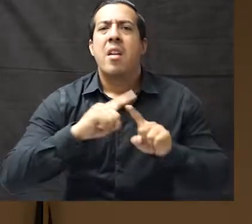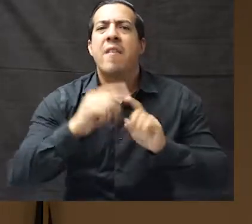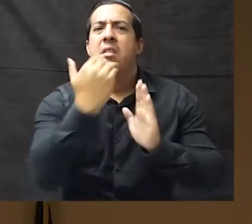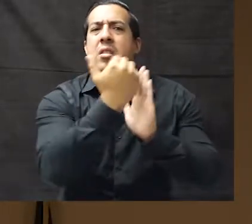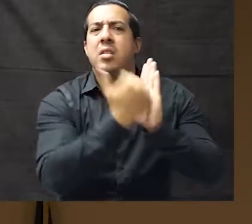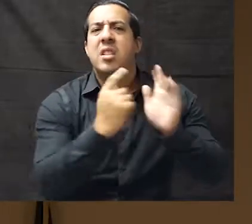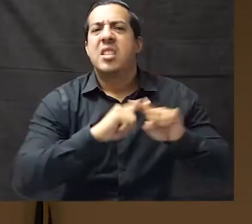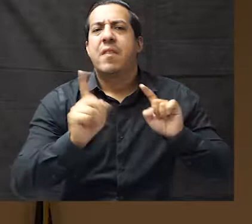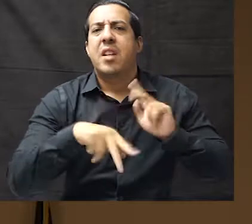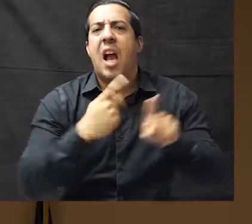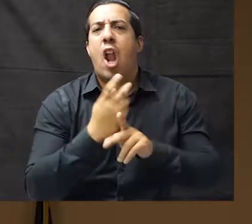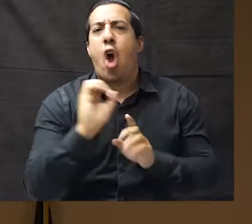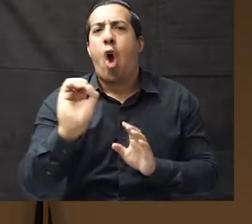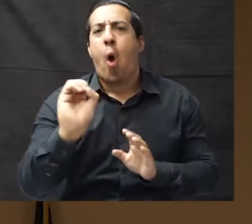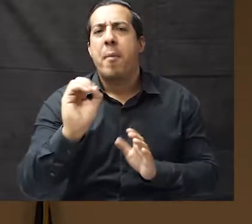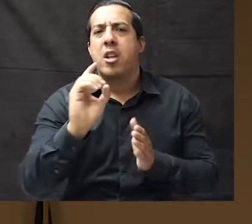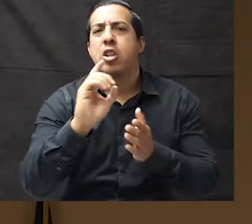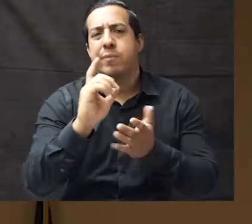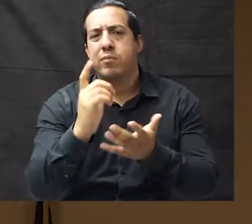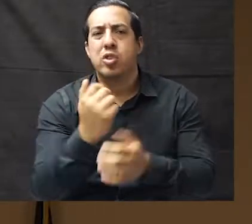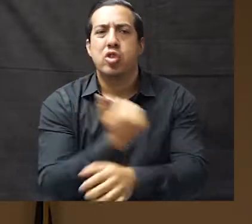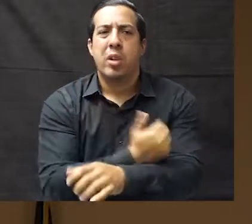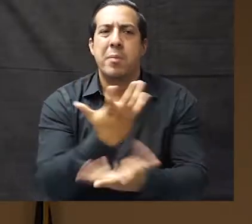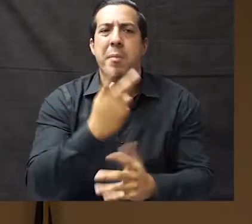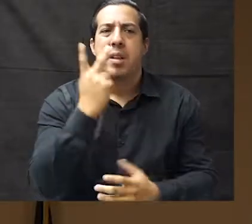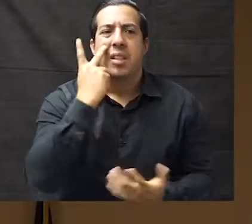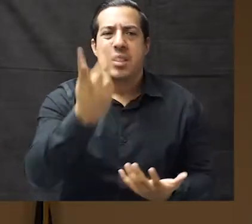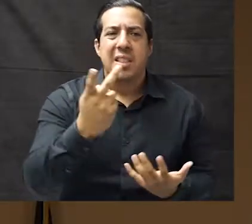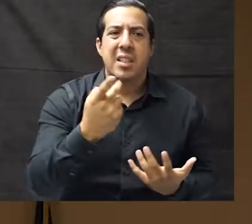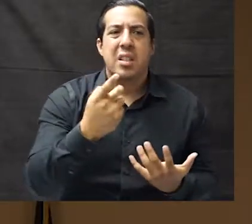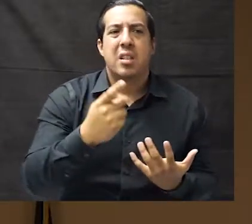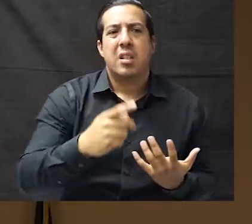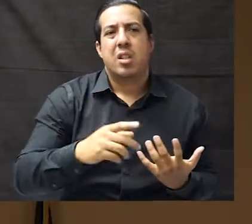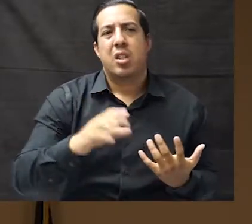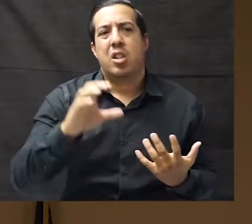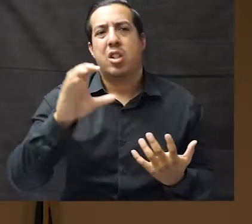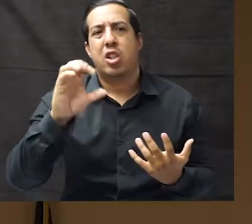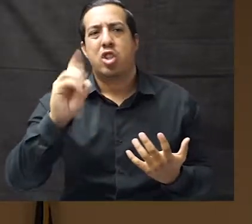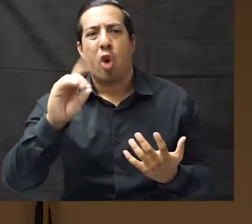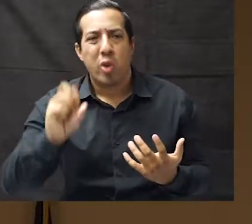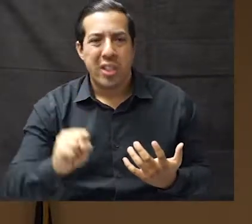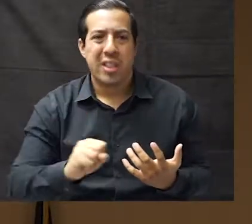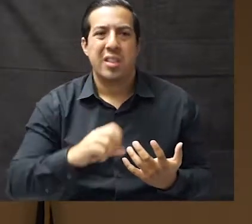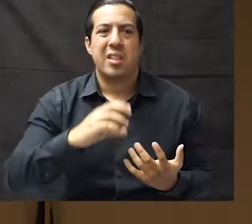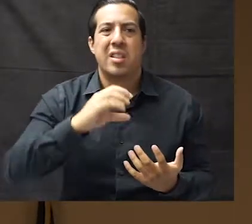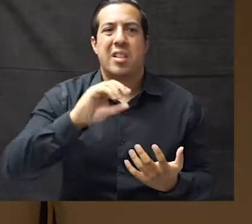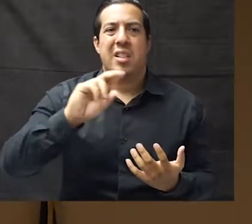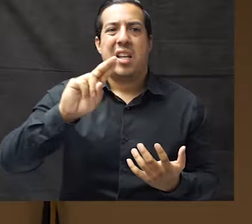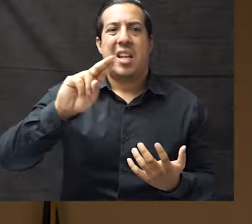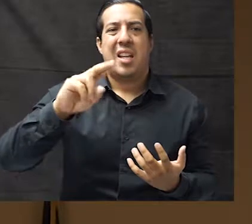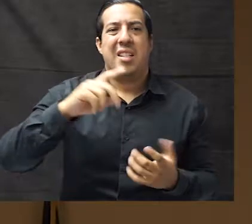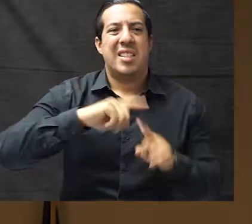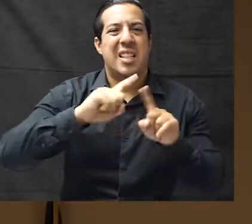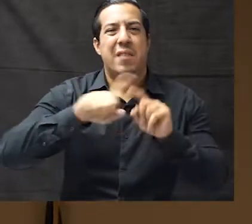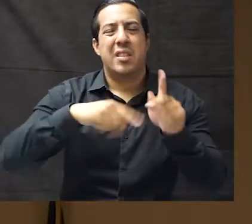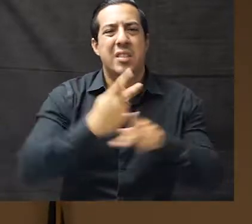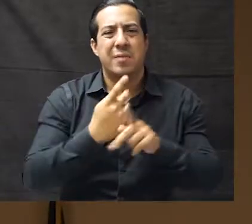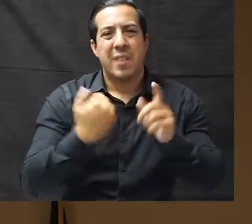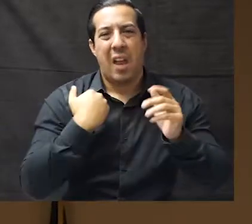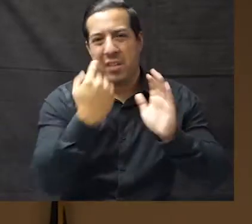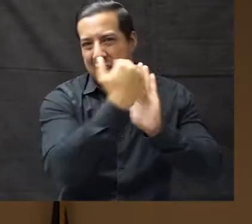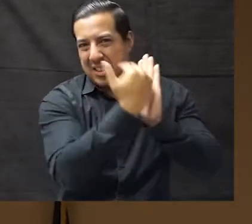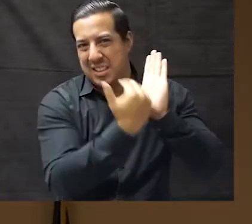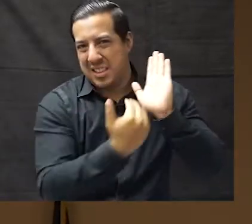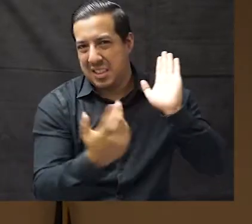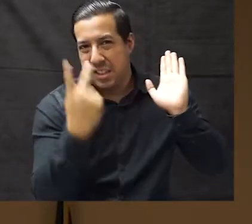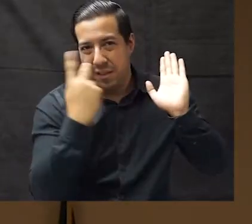I put up here is their relative potency to morphine. So drugs like codeine and tramadol are less potent than morphine. If I